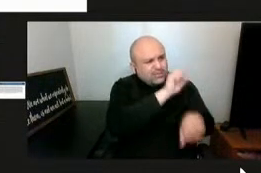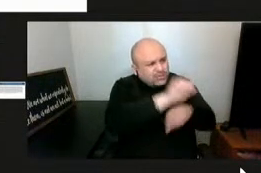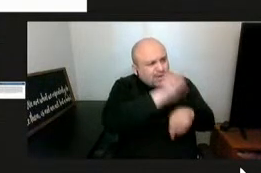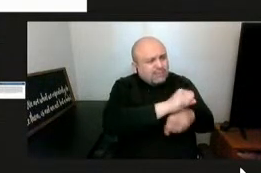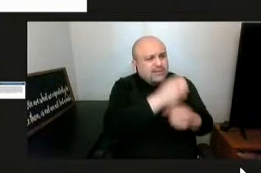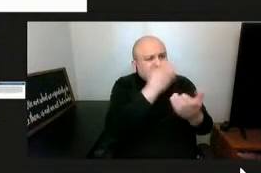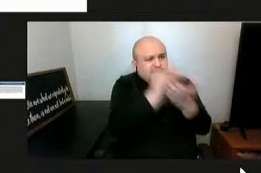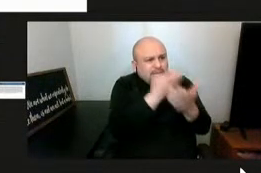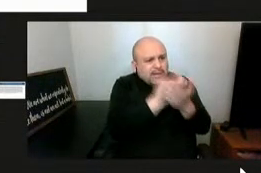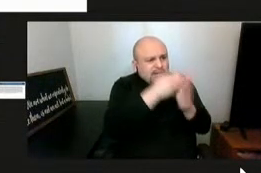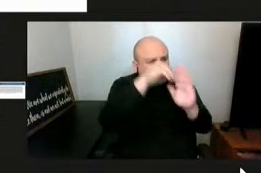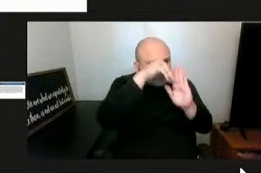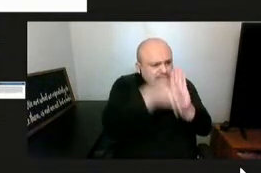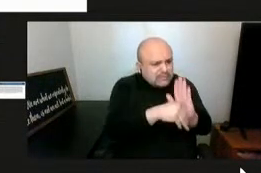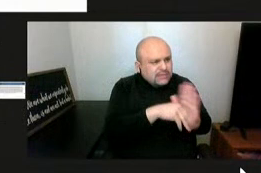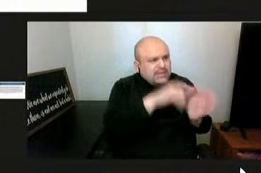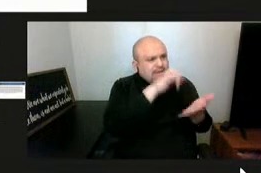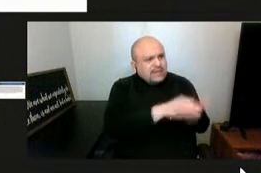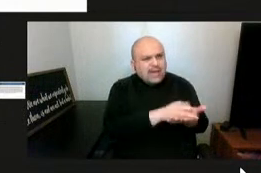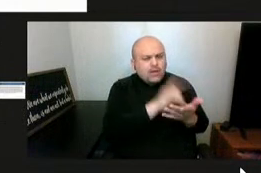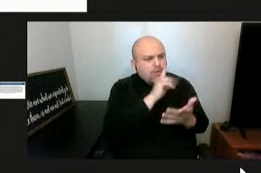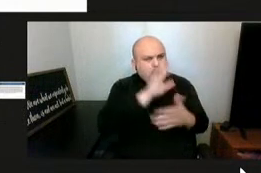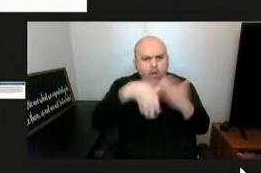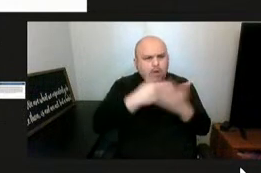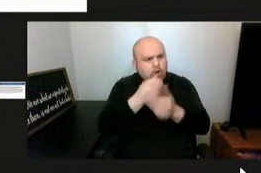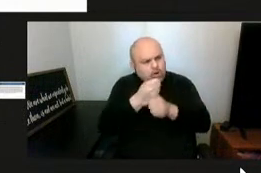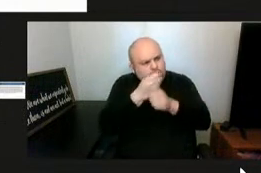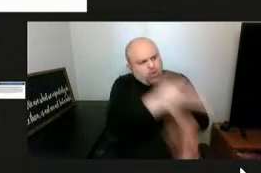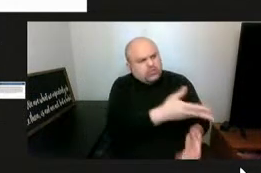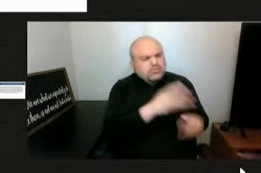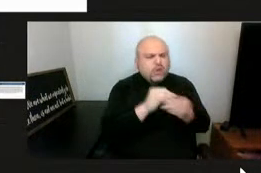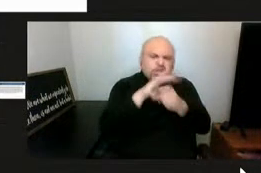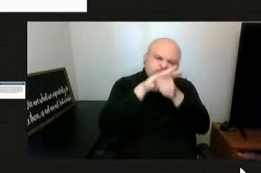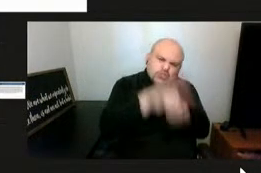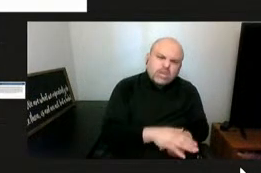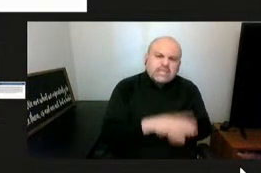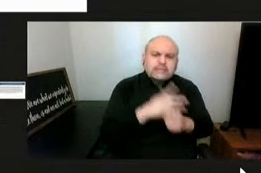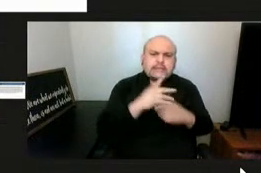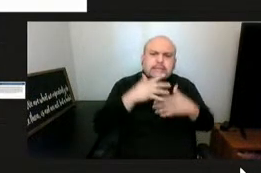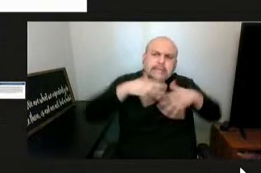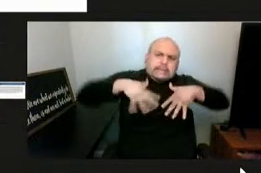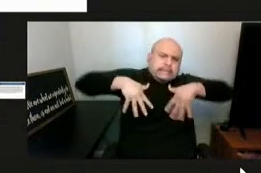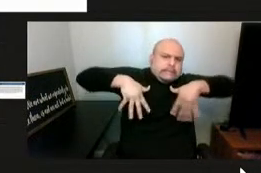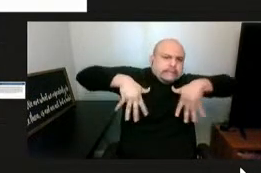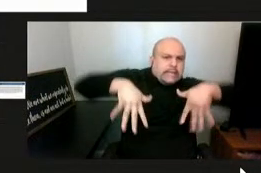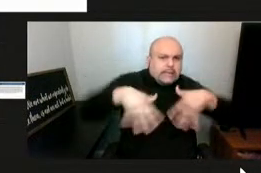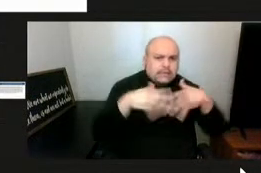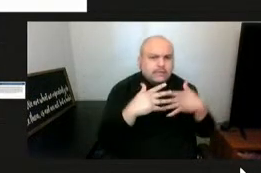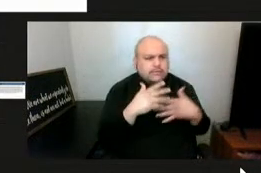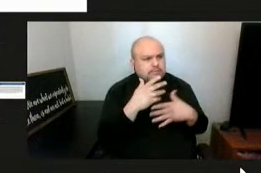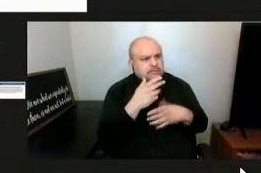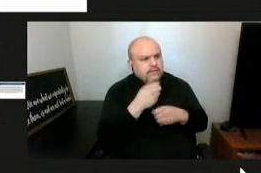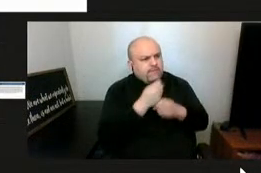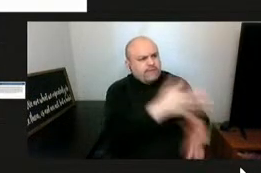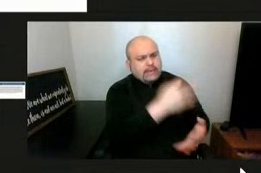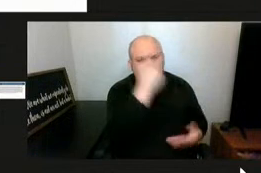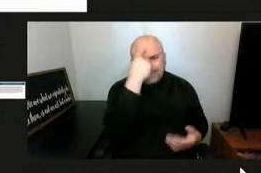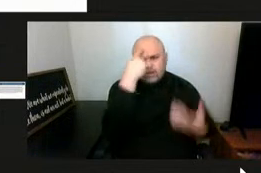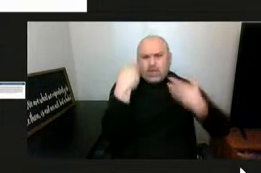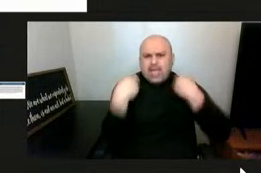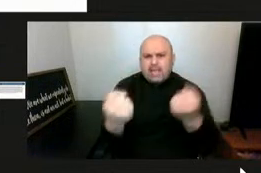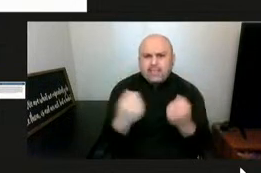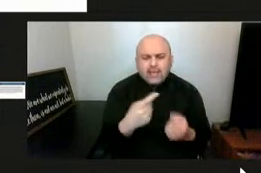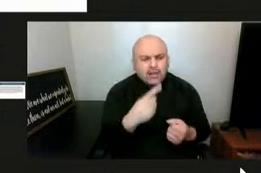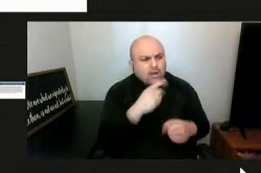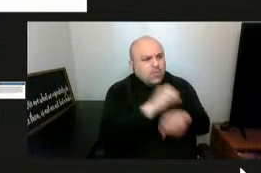have all contributed to increased stress and anxiety, again, affecting their mental health of workers and